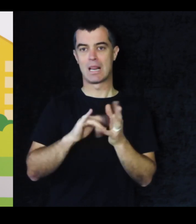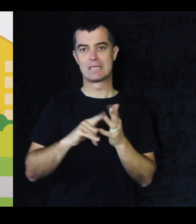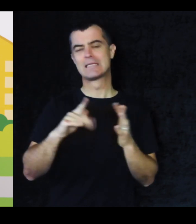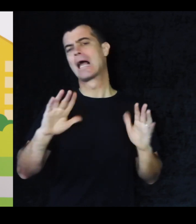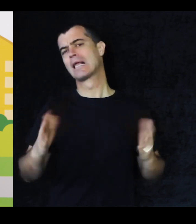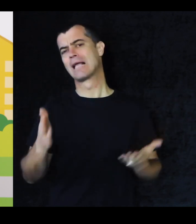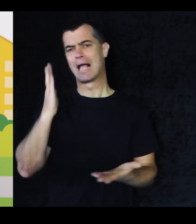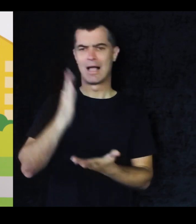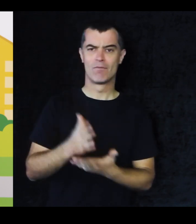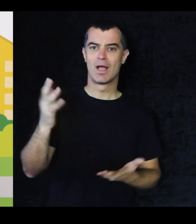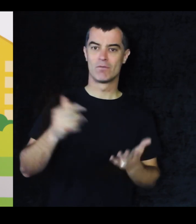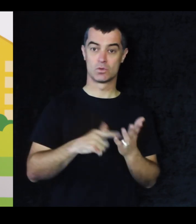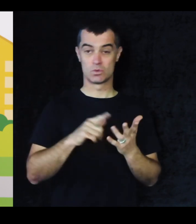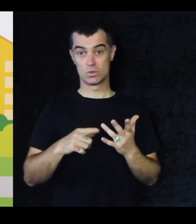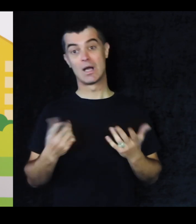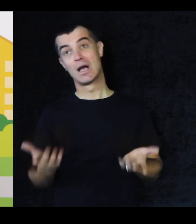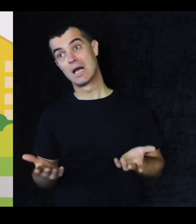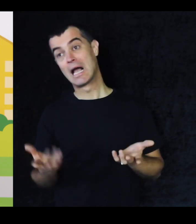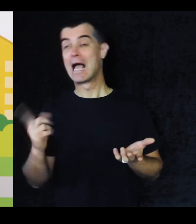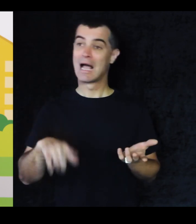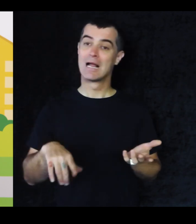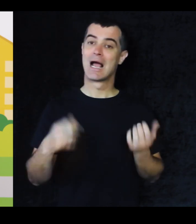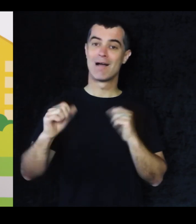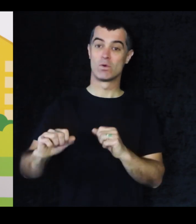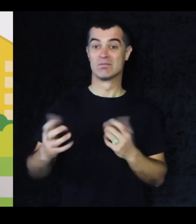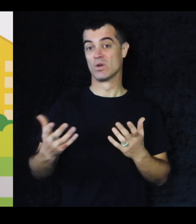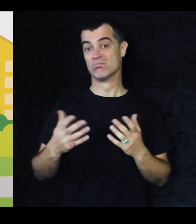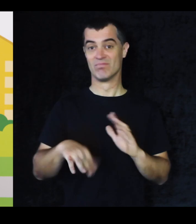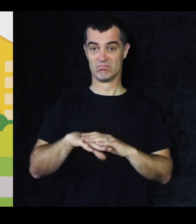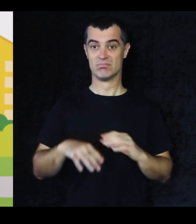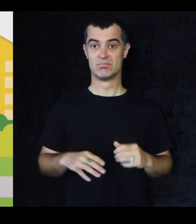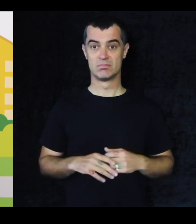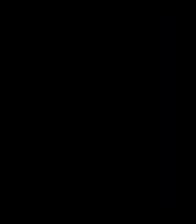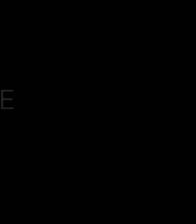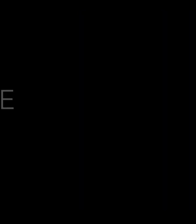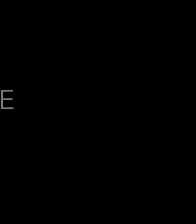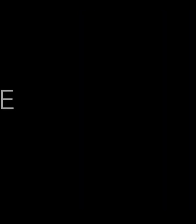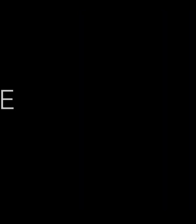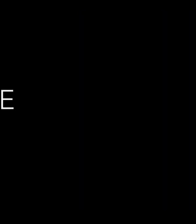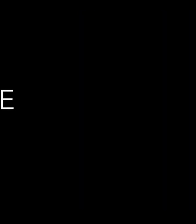name on a lease unless you absolutely have to, and avoid them altogether.